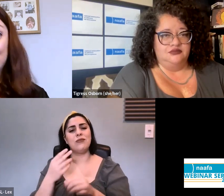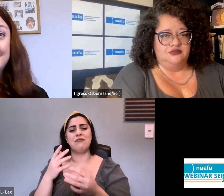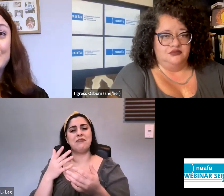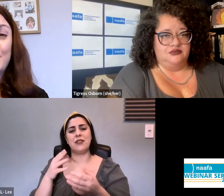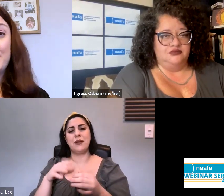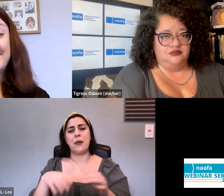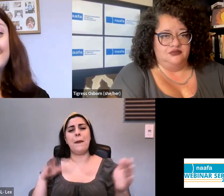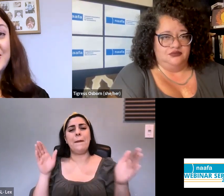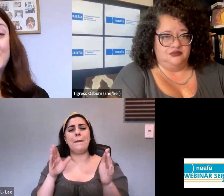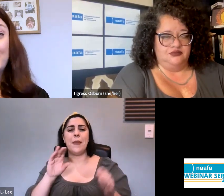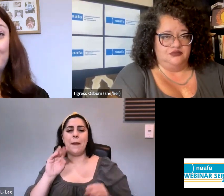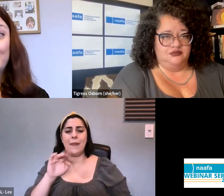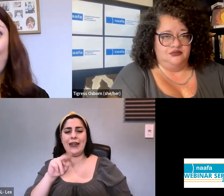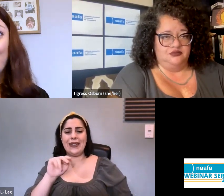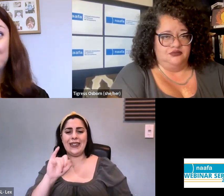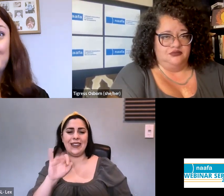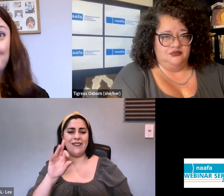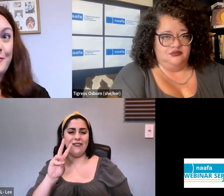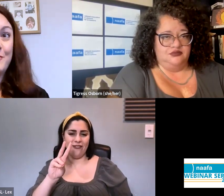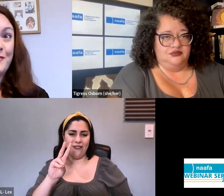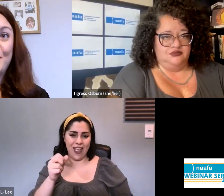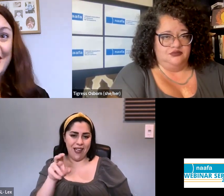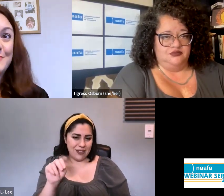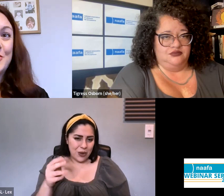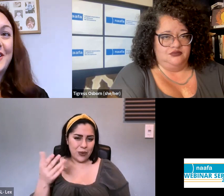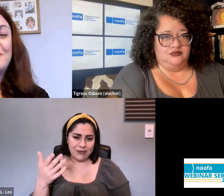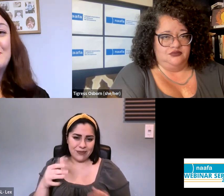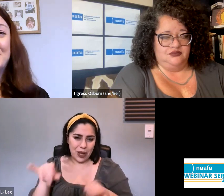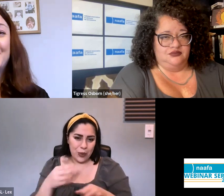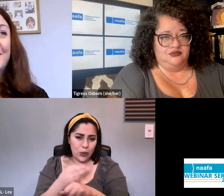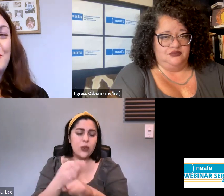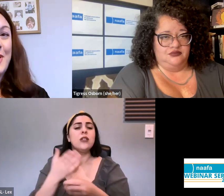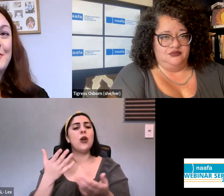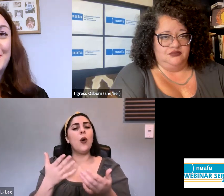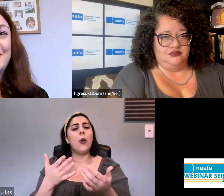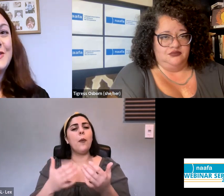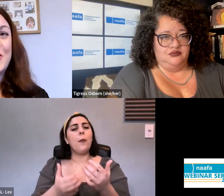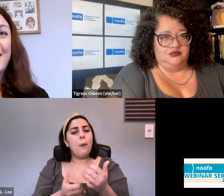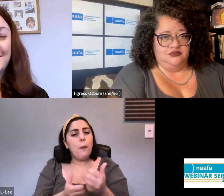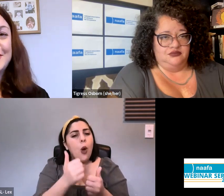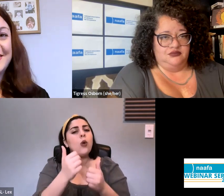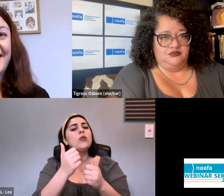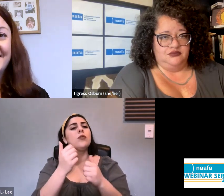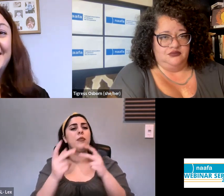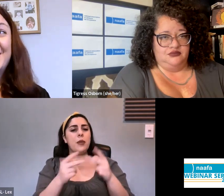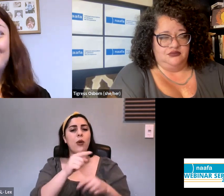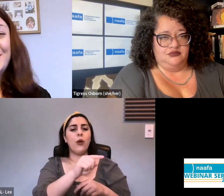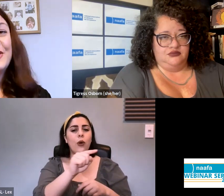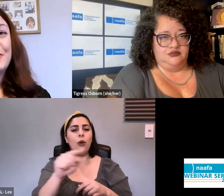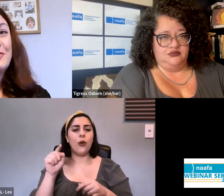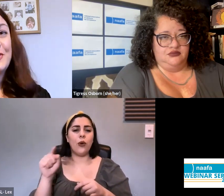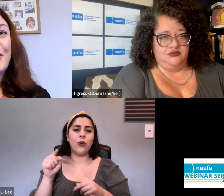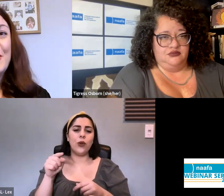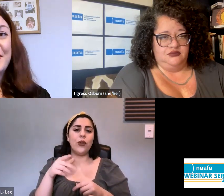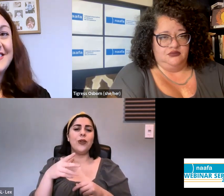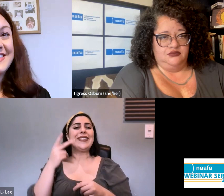transfer purposes from the place of death to the funeral home. So the vast majority of people here have probably been in traffic beside a vehicle